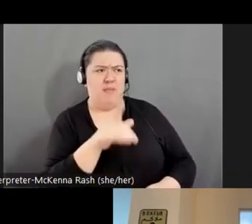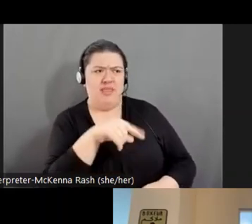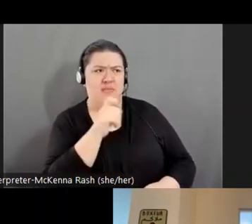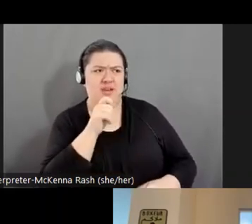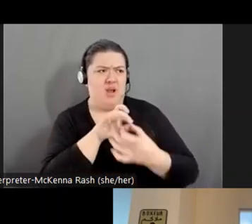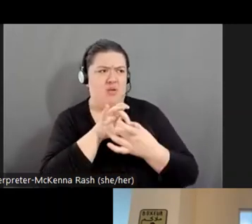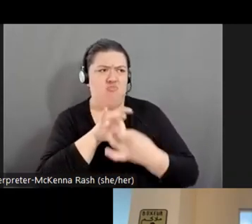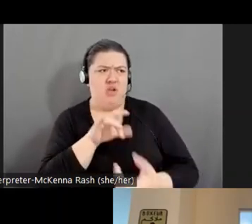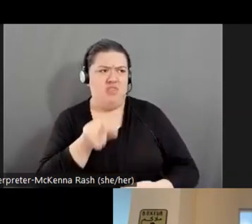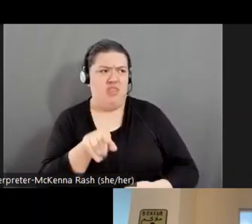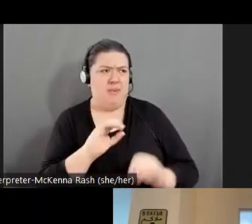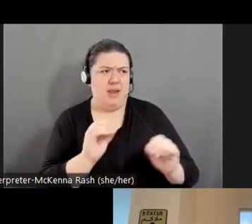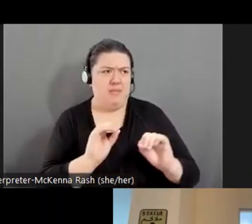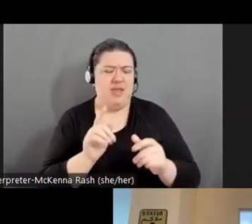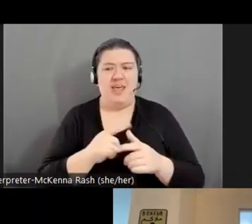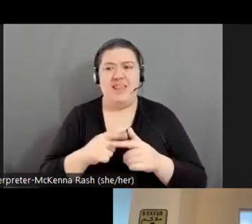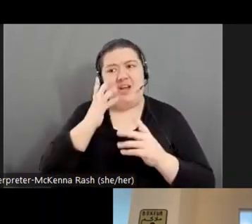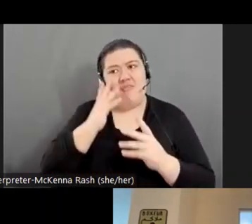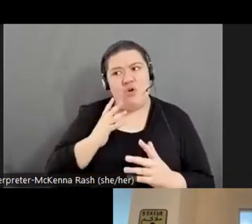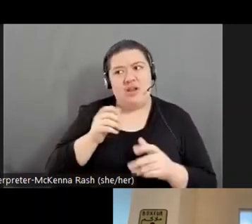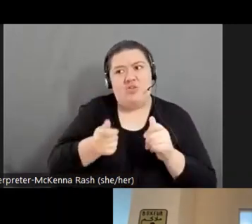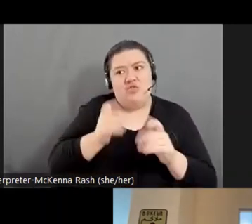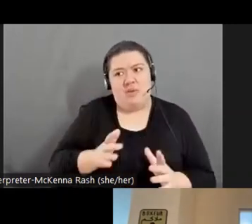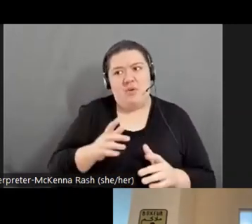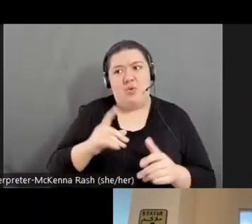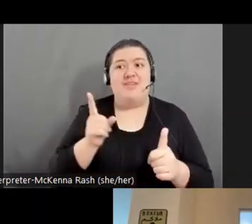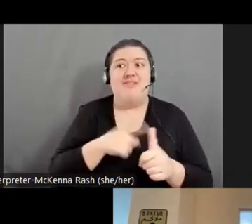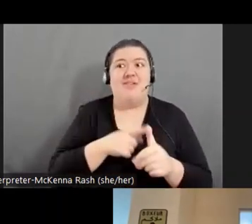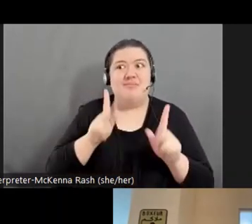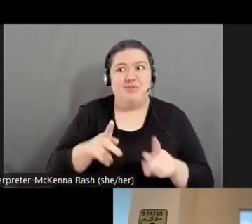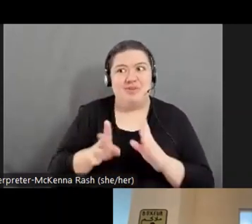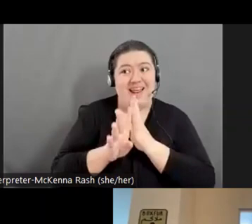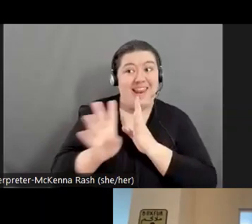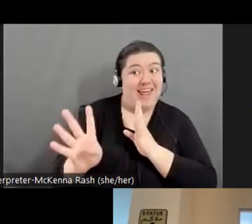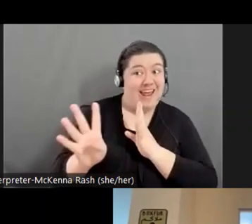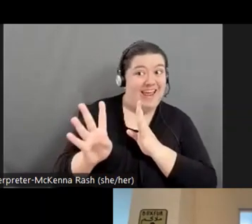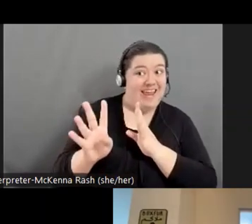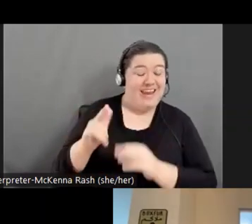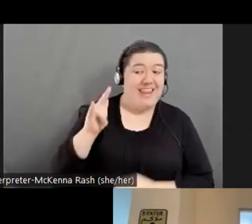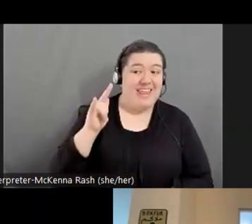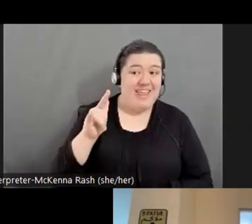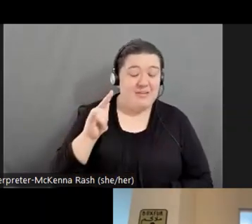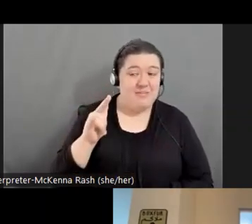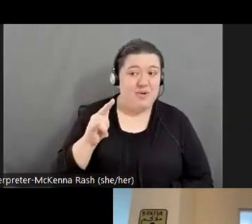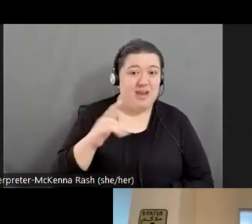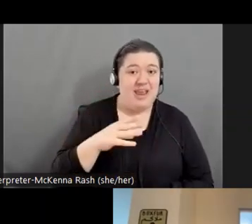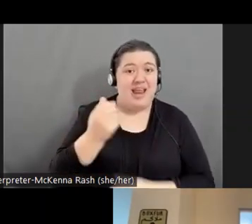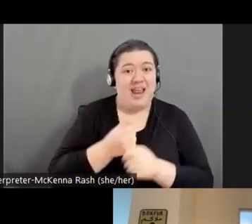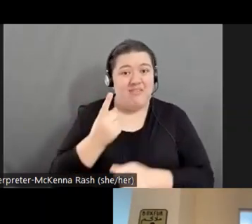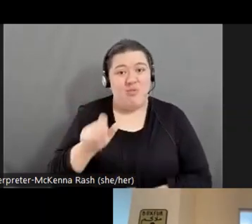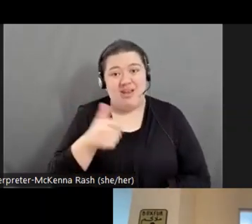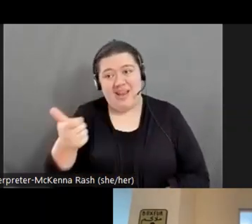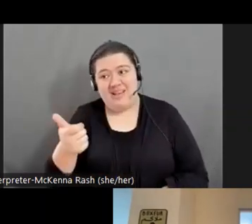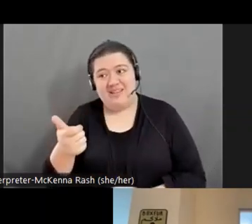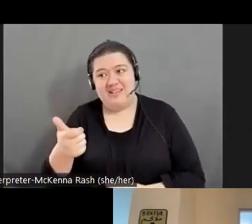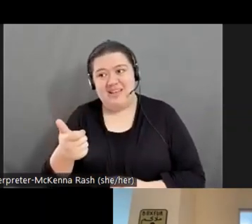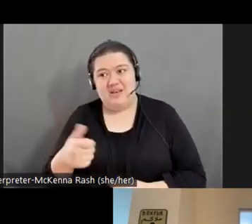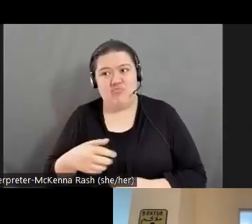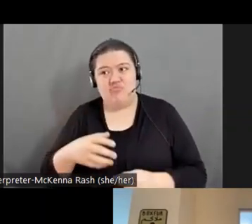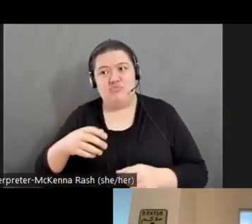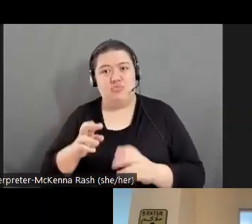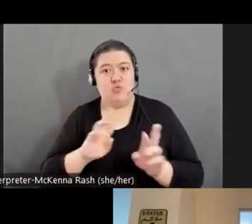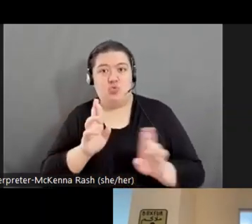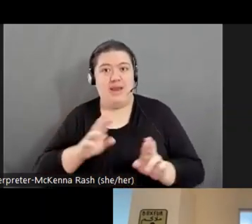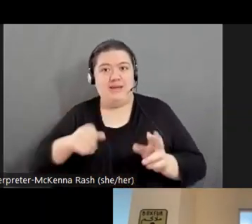then, unfortunately, the drummer was the first person in line at the airport, and everybody else is lined up with their gear